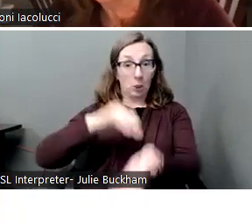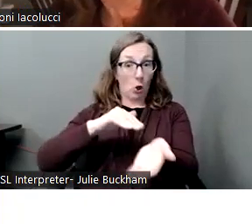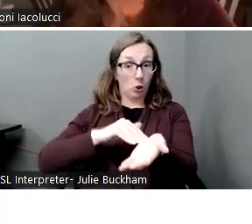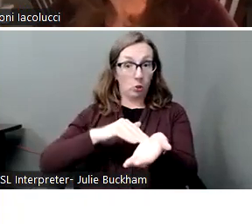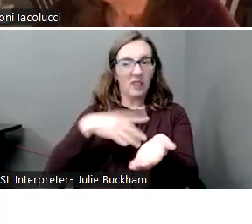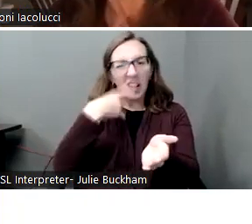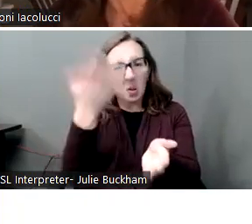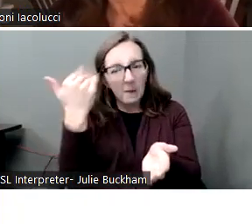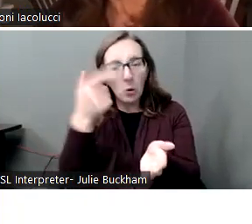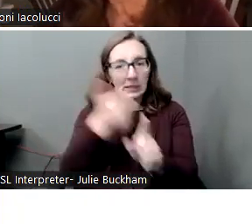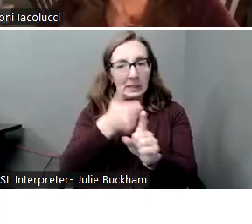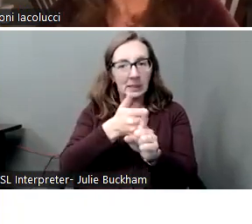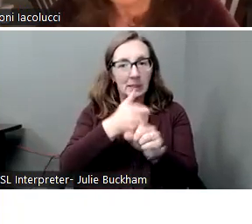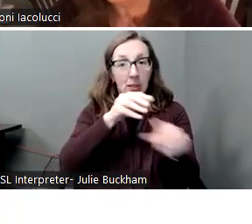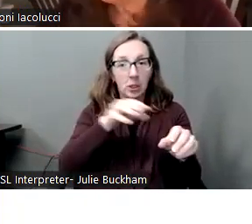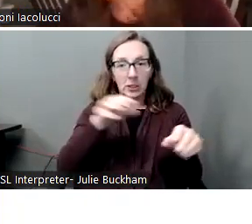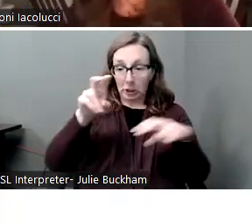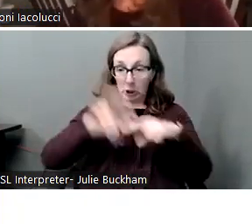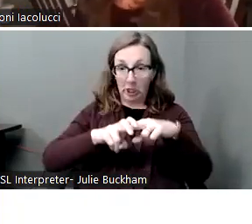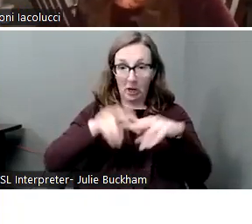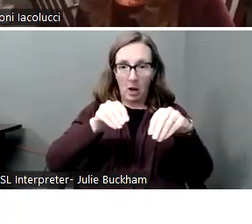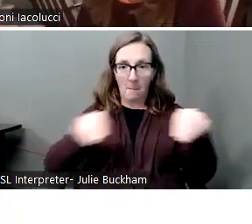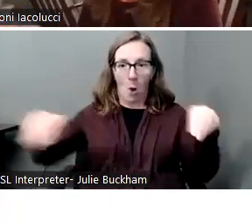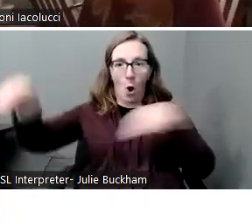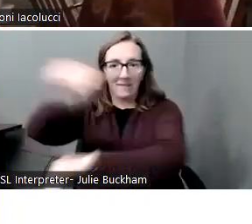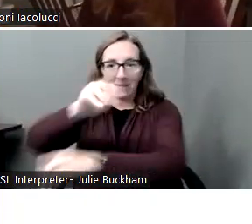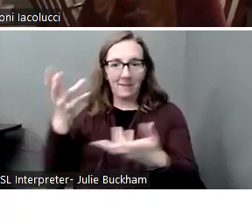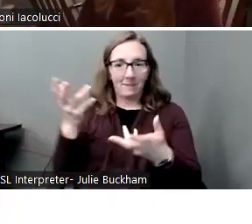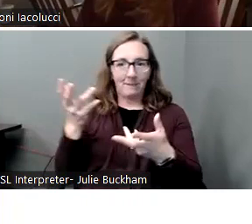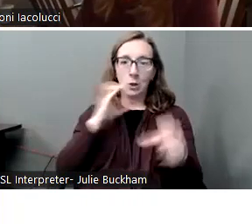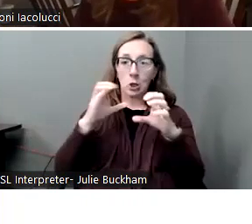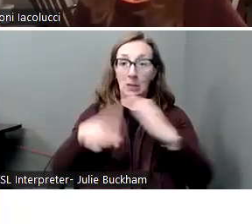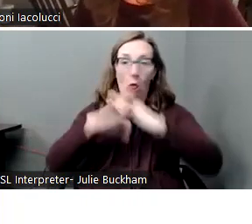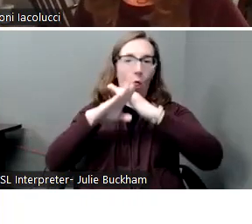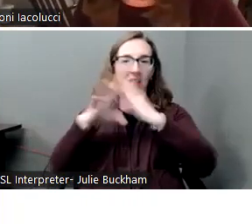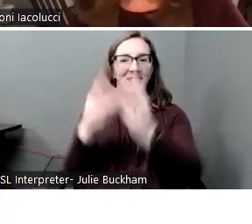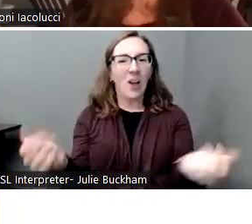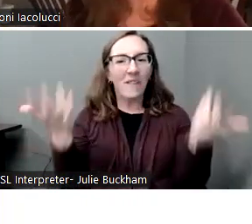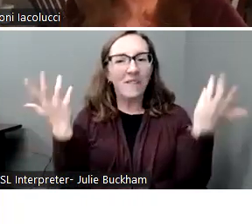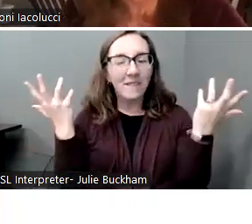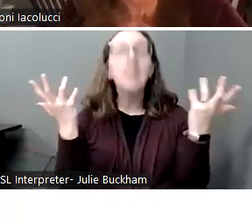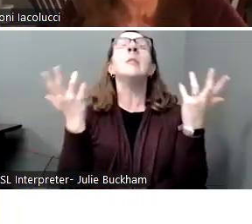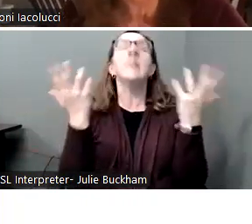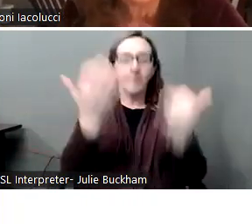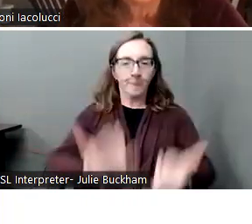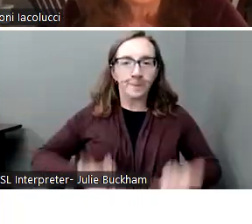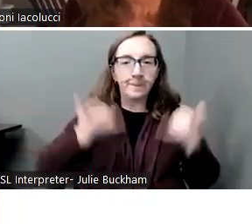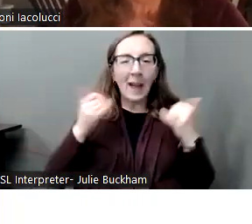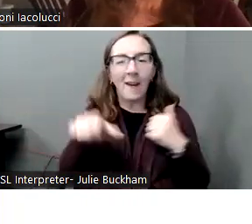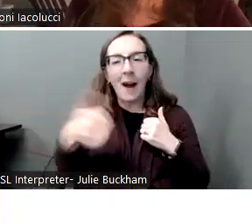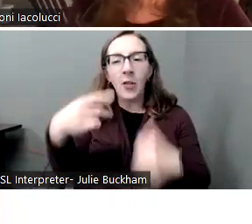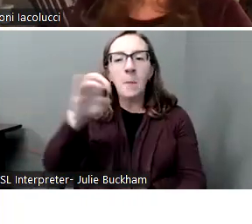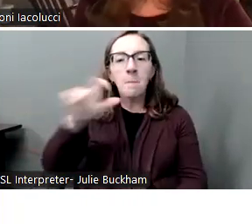chair and solved a communication problem. So very helpful. Okay, now we have a poll, another poll,